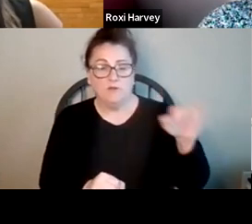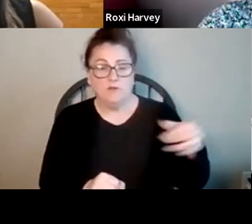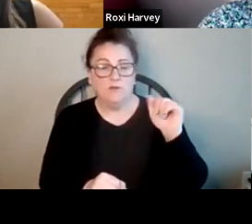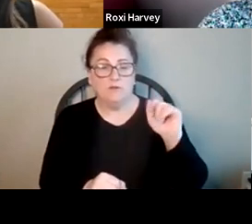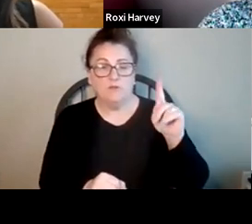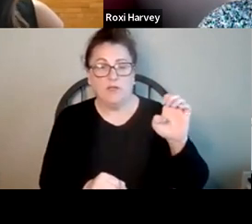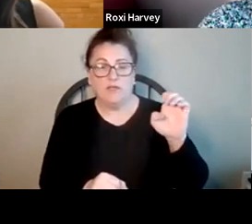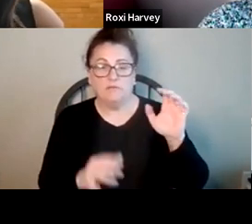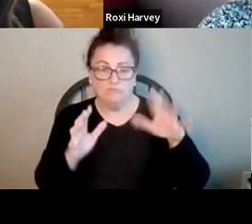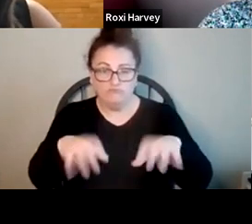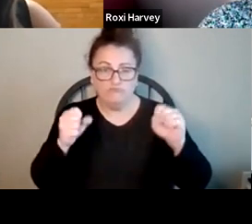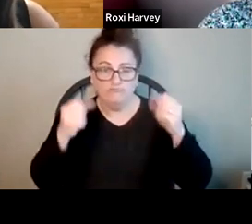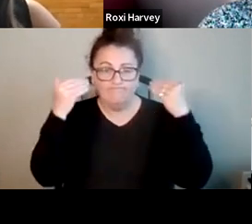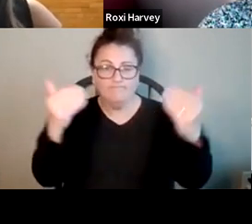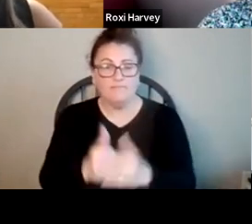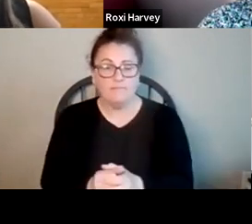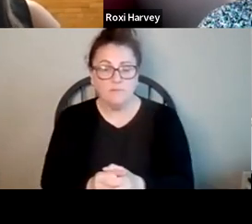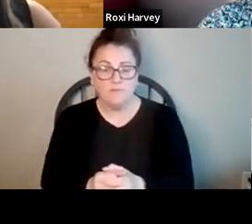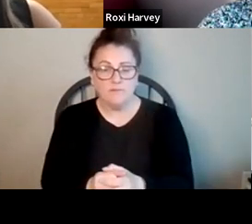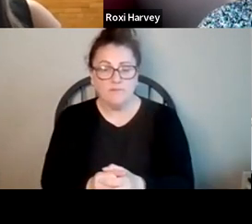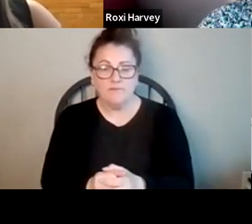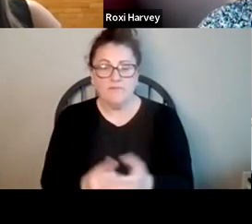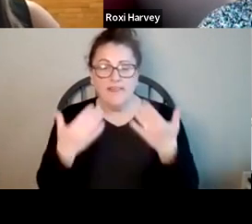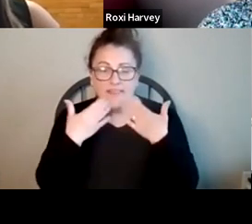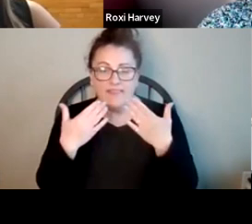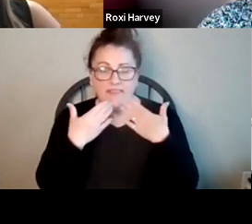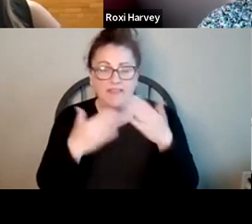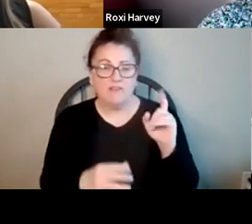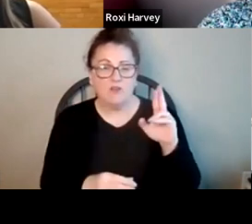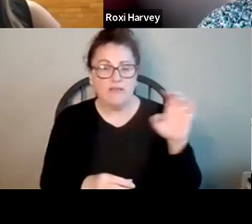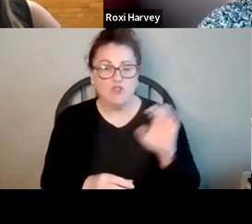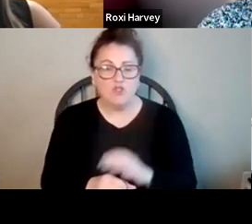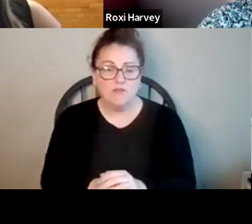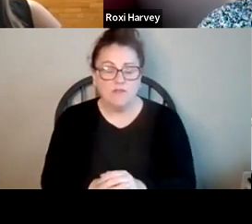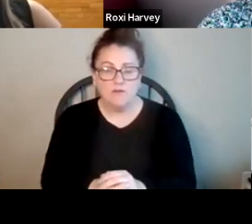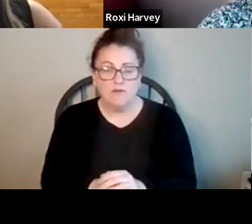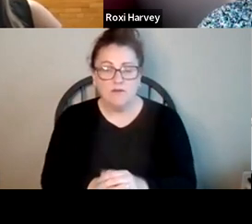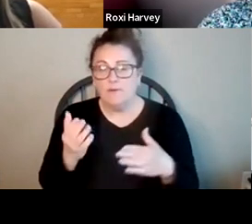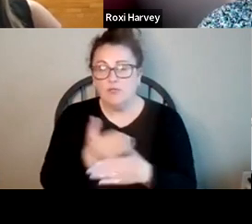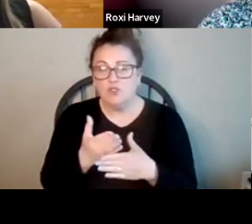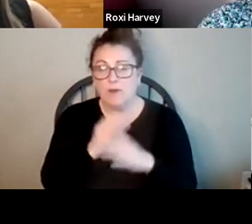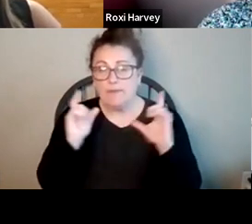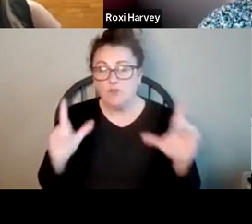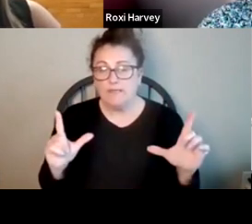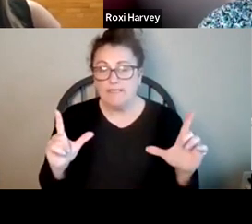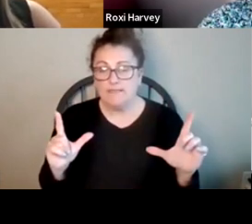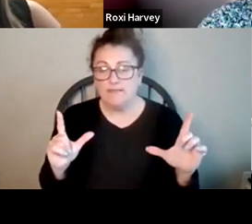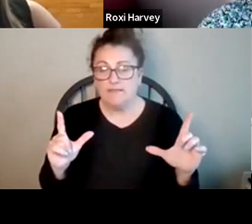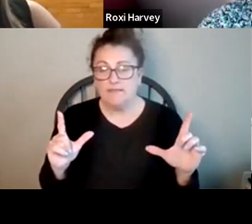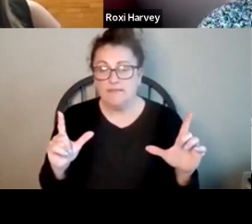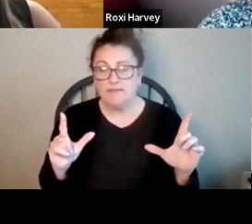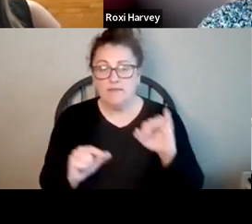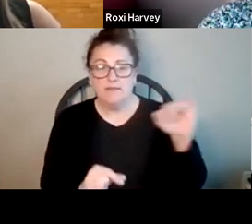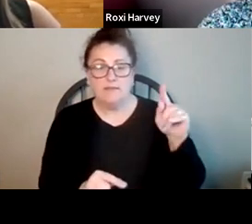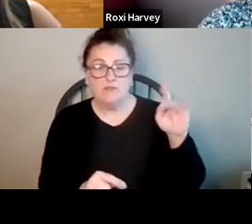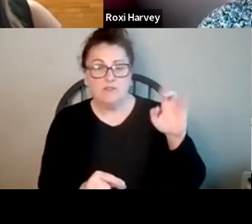Jake, the show is yours. Great. Thank you, Dr. Edinger. I'm going to share my screen. I'm Jake Stern. Good